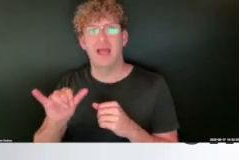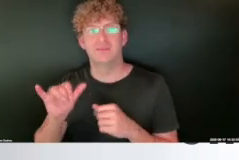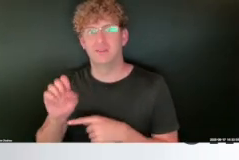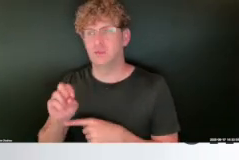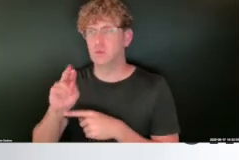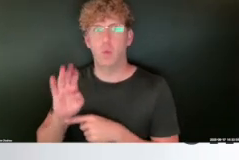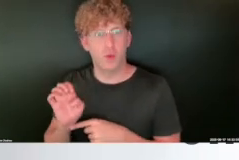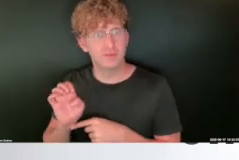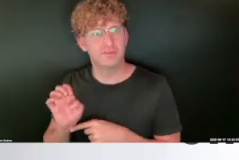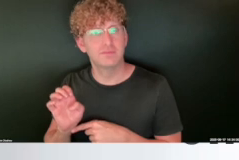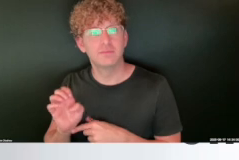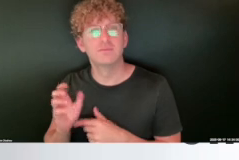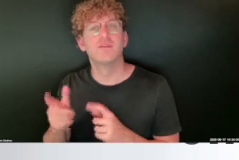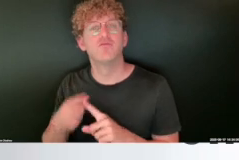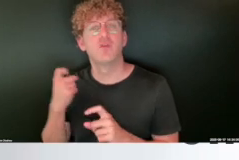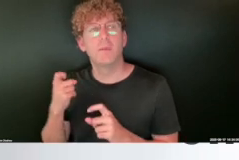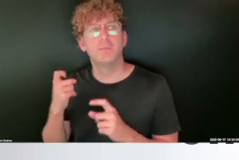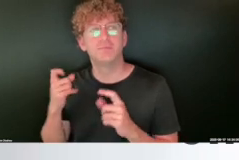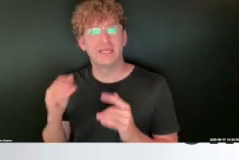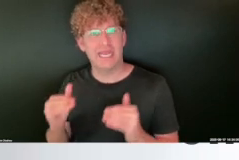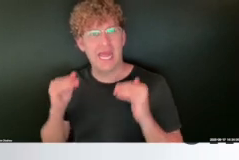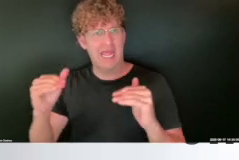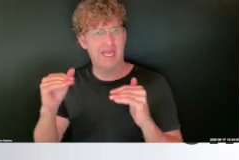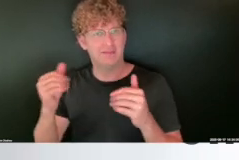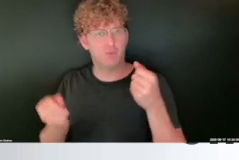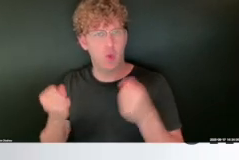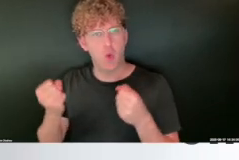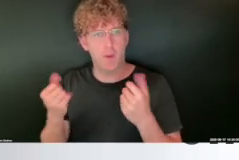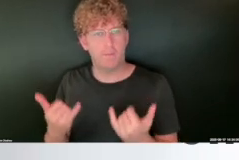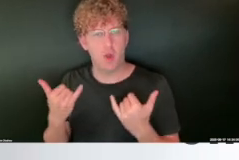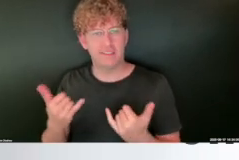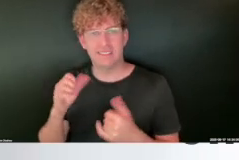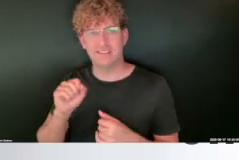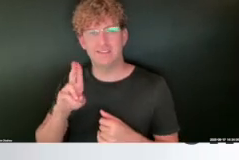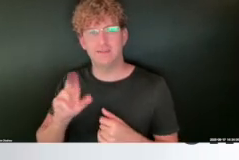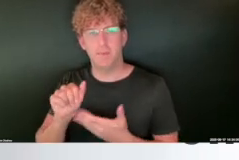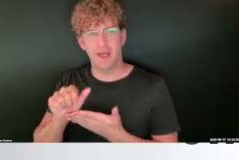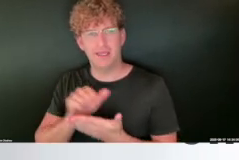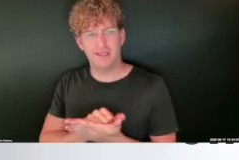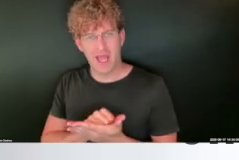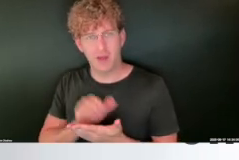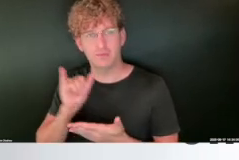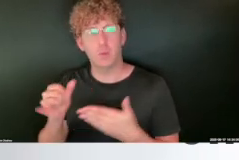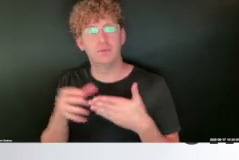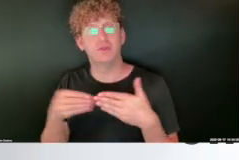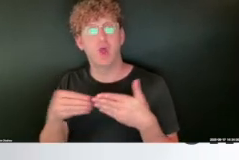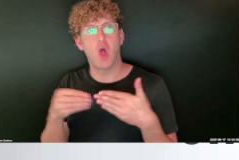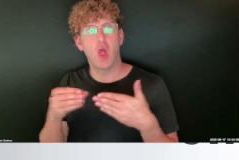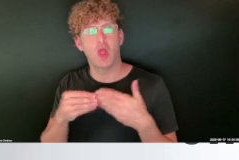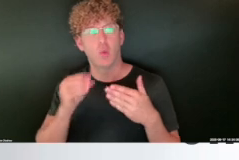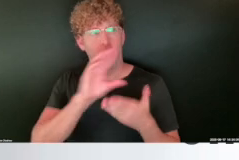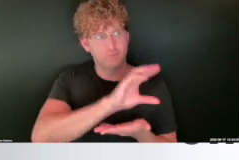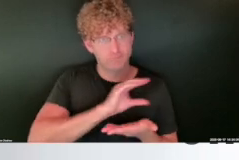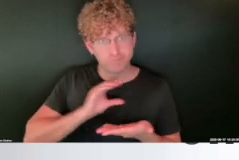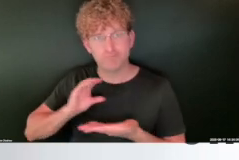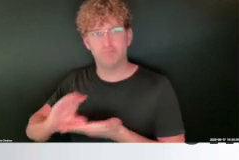Fleet Modernization sub-account. And so those dollars were reappropriated from